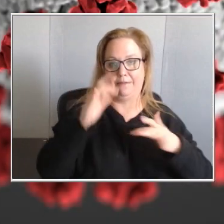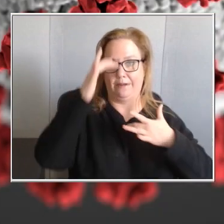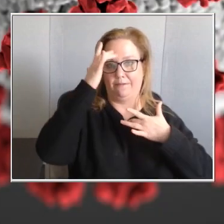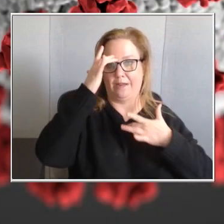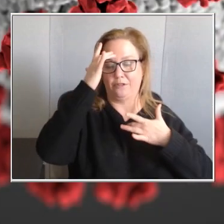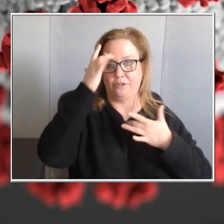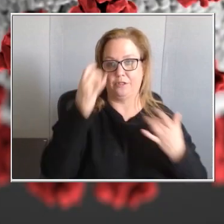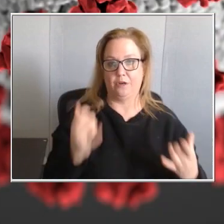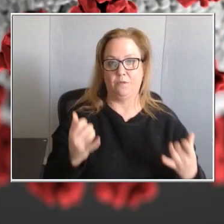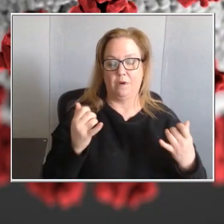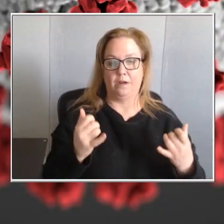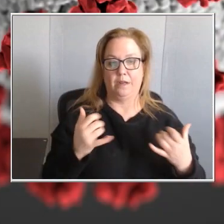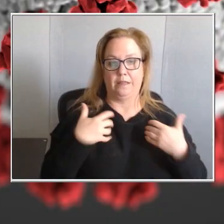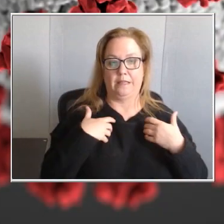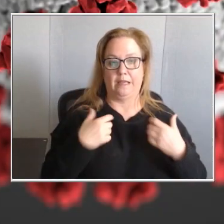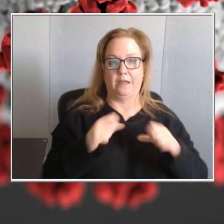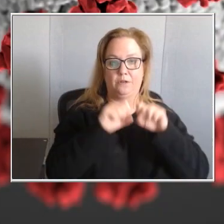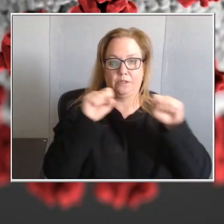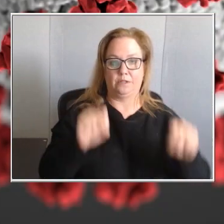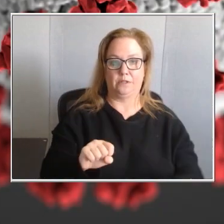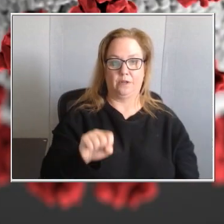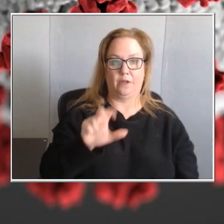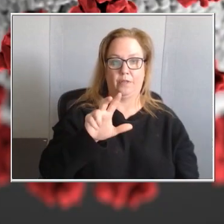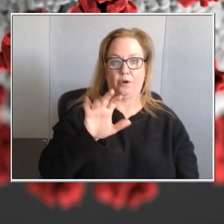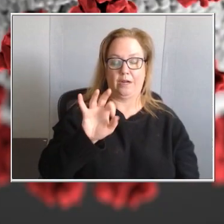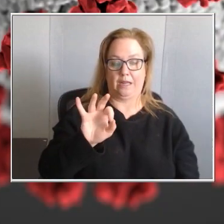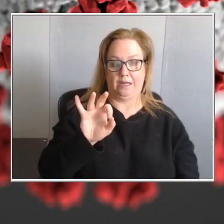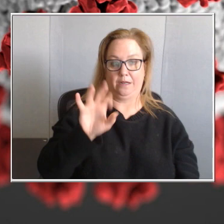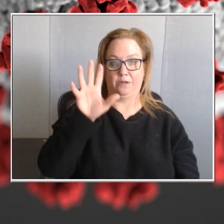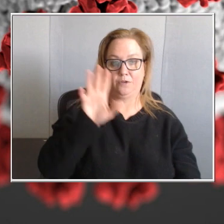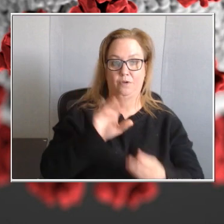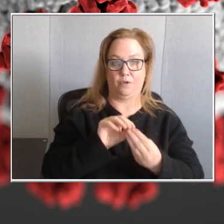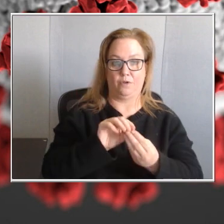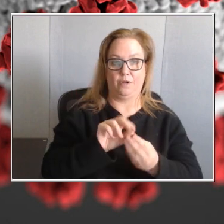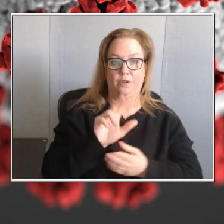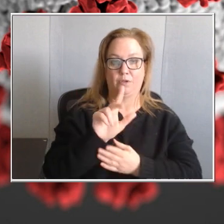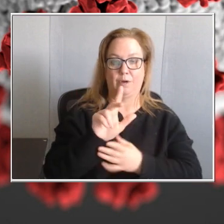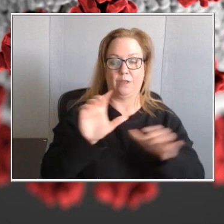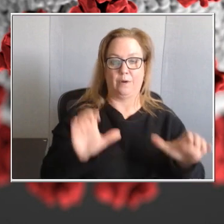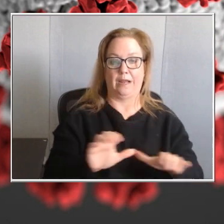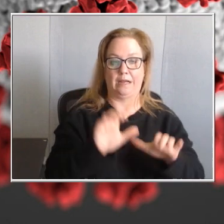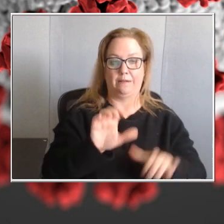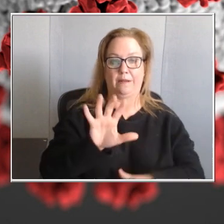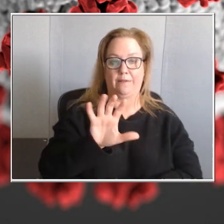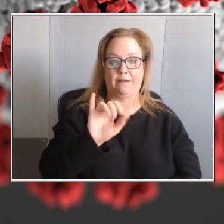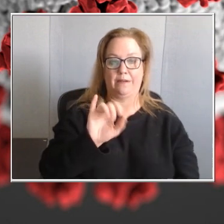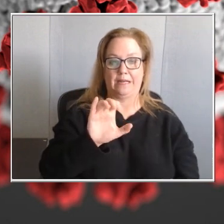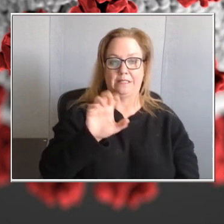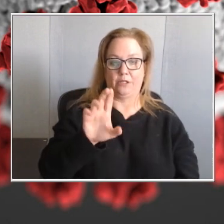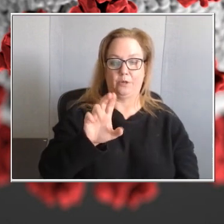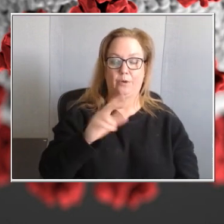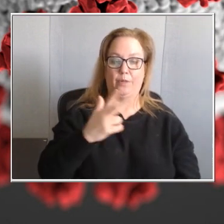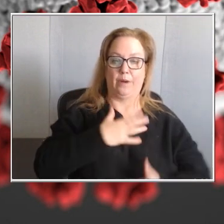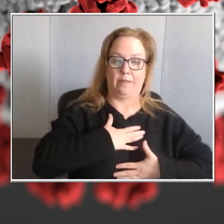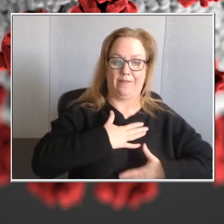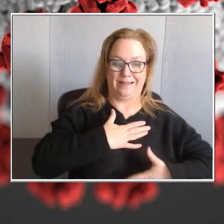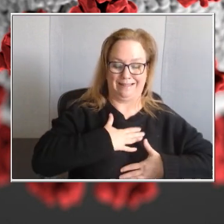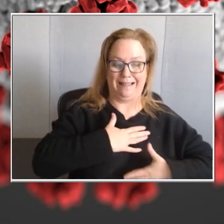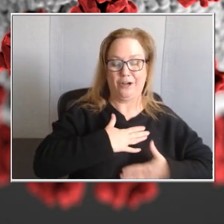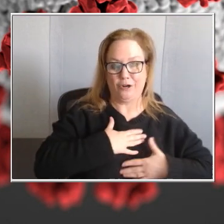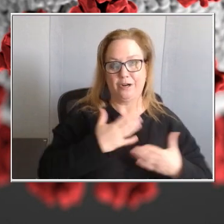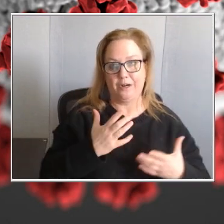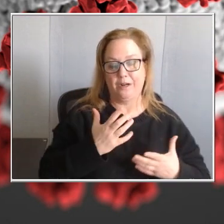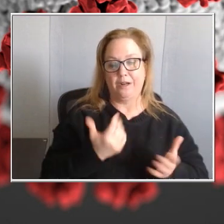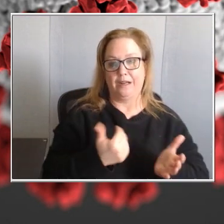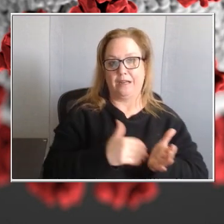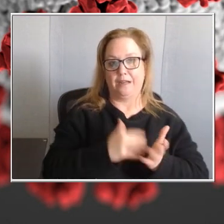Right now at the health system, we have 39 total and 23 active infections, with 5 in the ICU and 3 on the ventilator. So again, unfortunately, we've